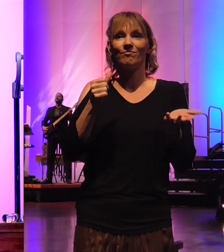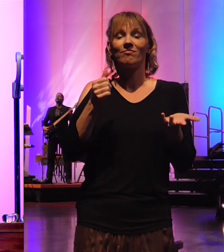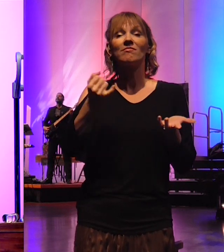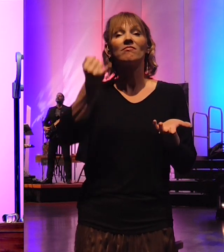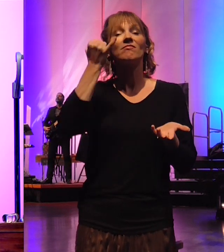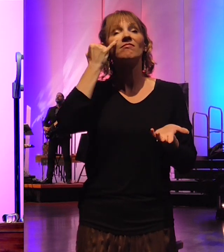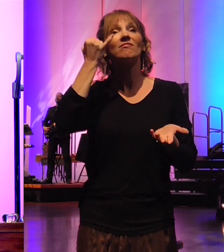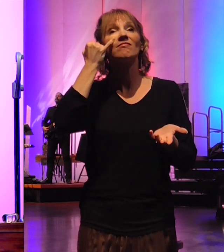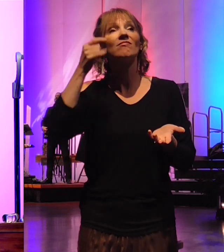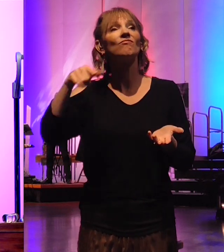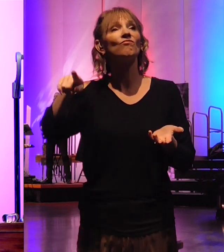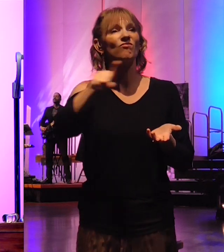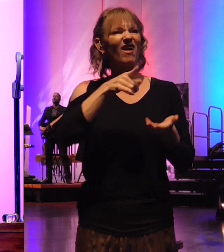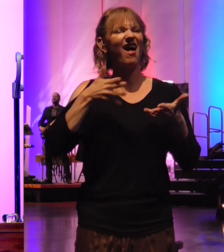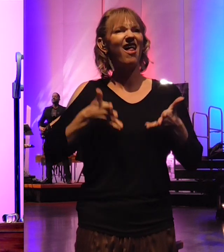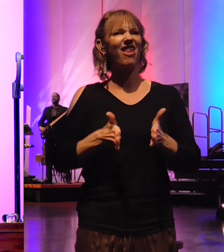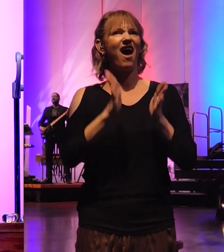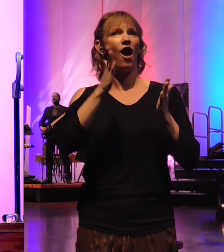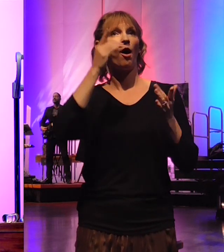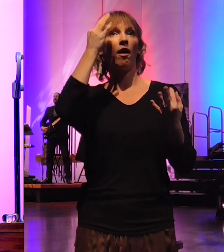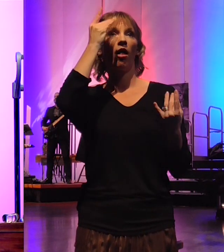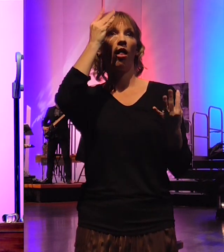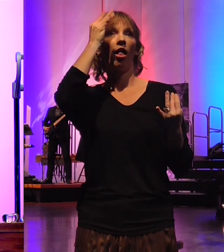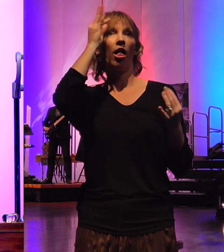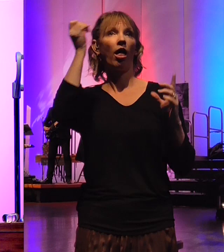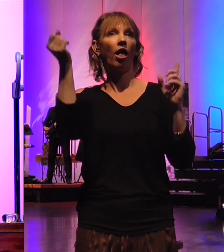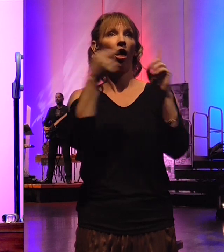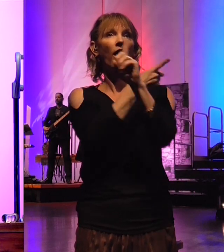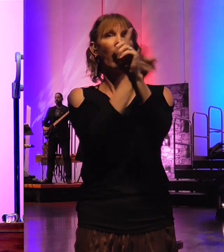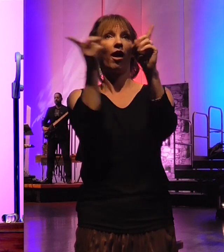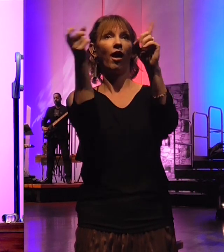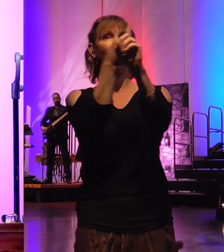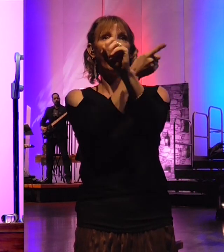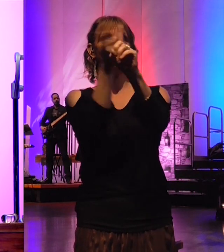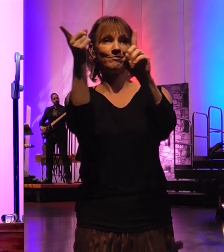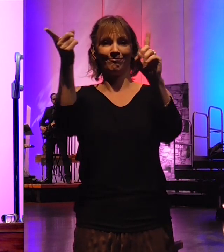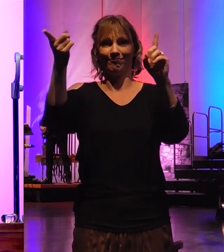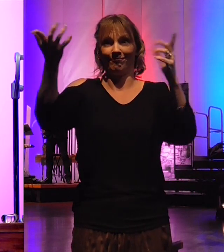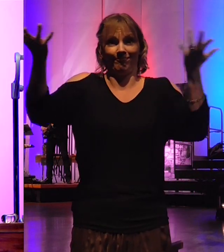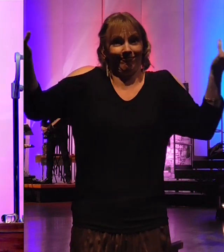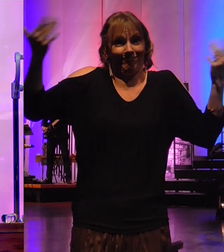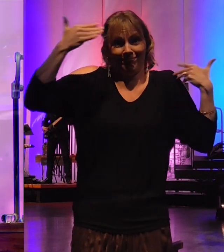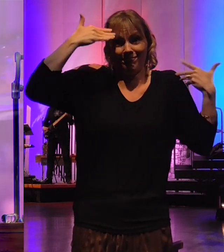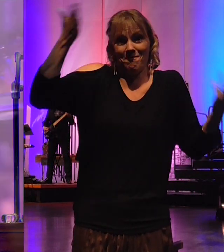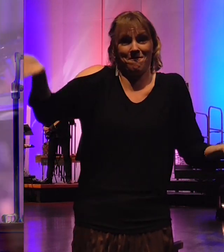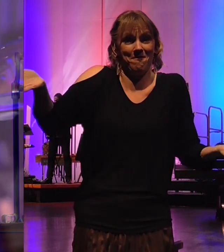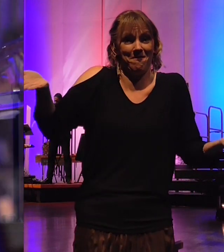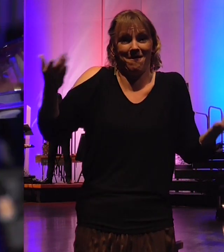let it idle, ain't no telling where it'll go.